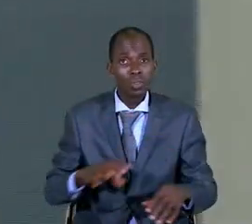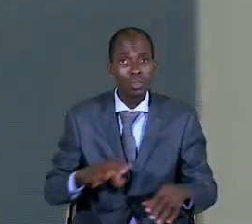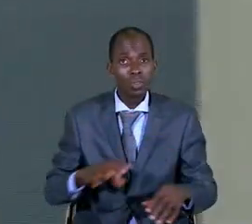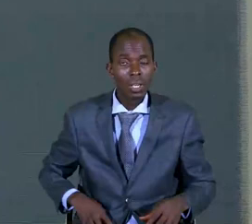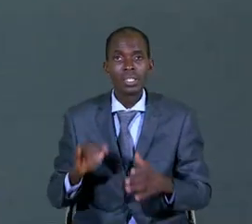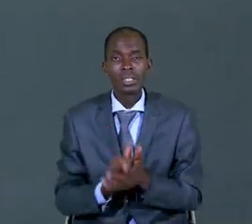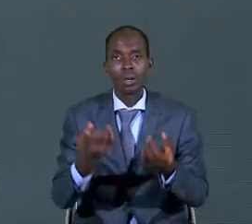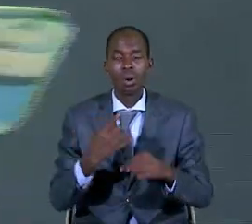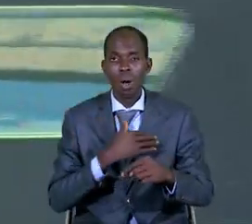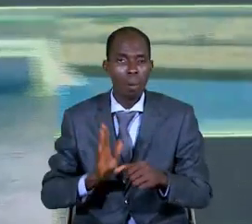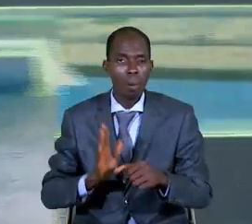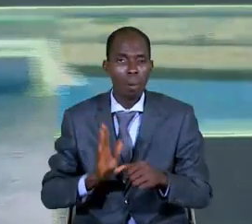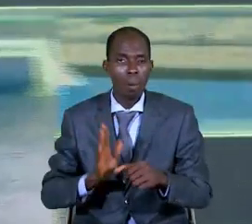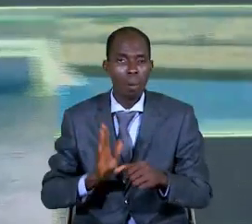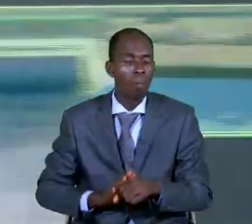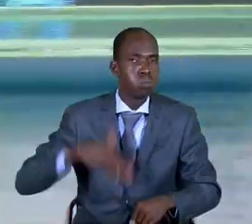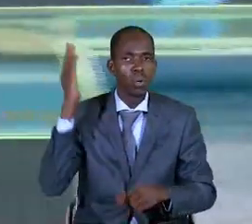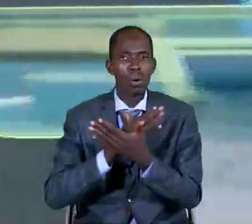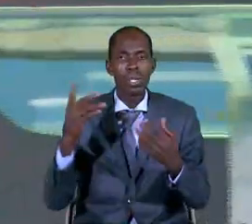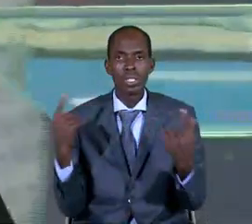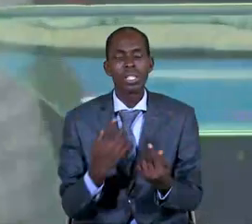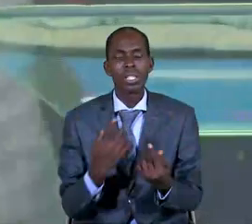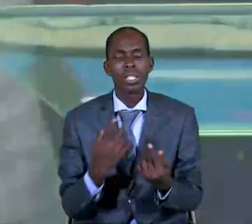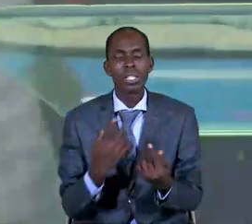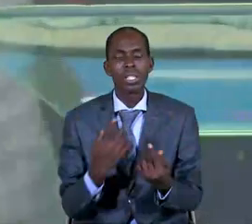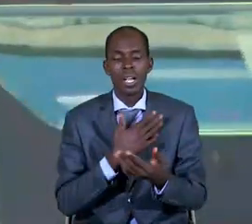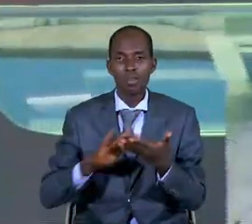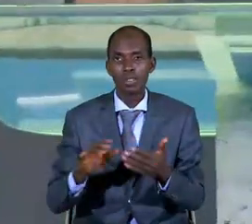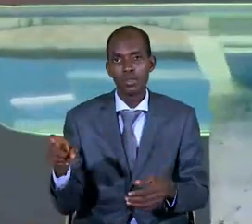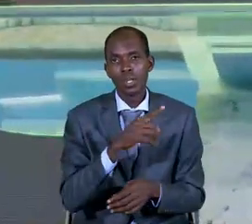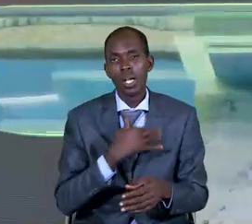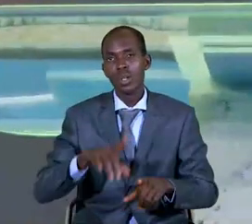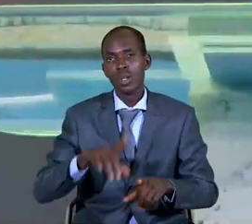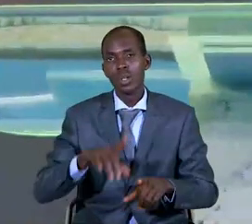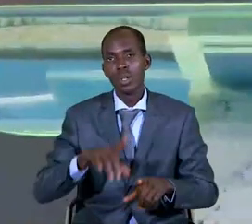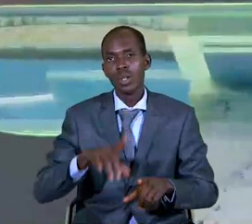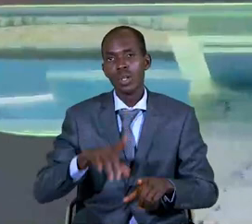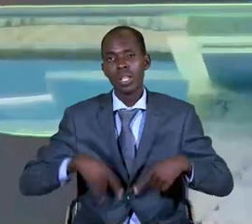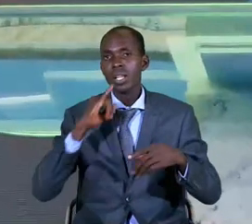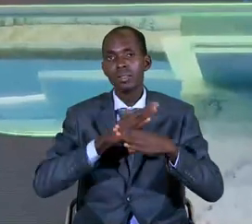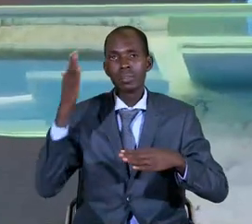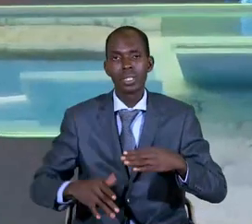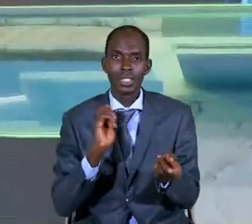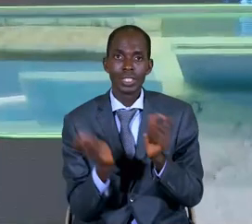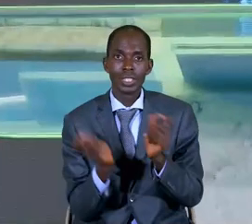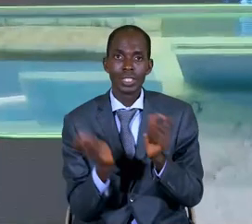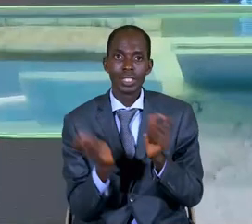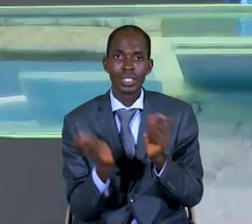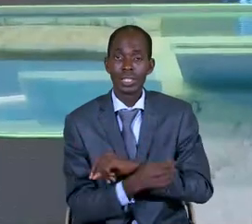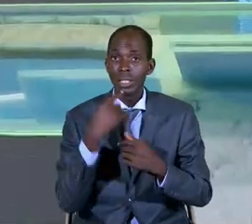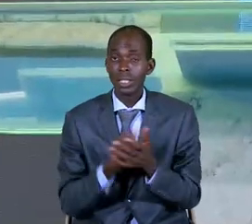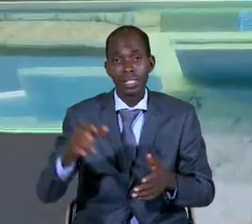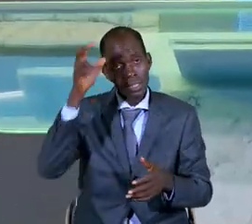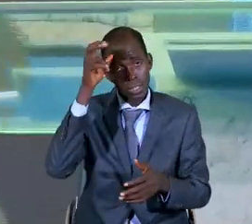that sin away, and it forgives you, and your life is totally changed. It says Satan was